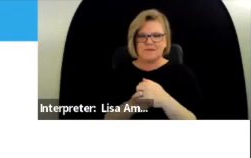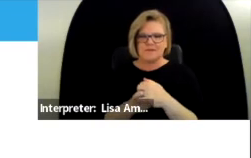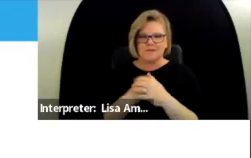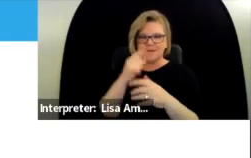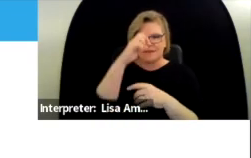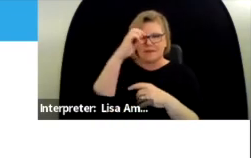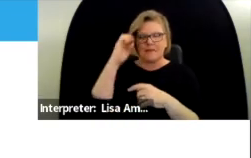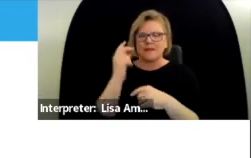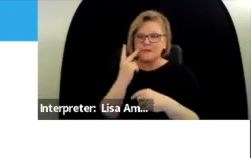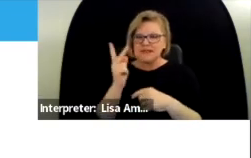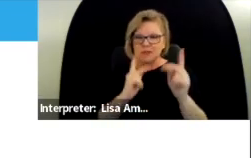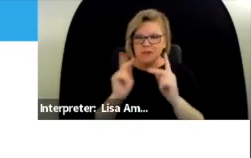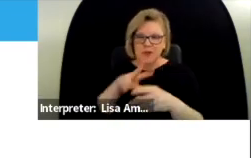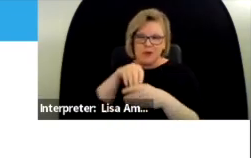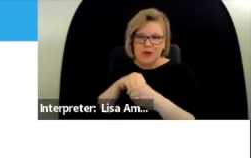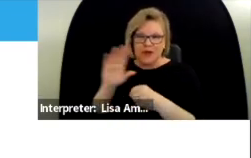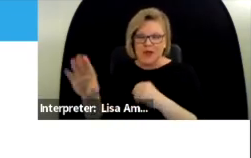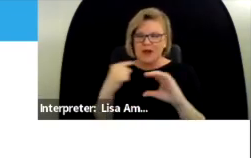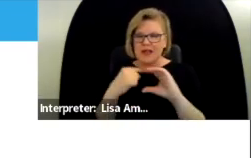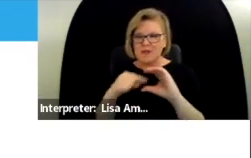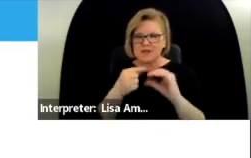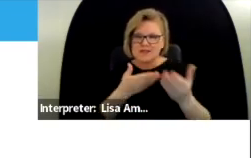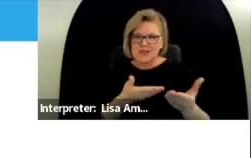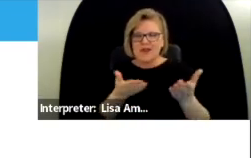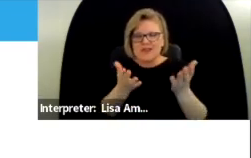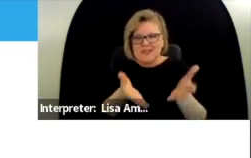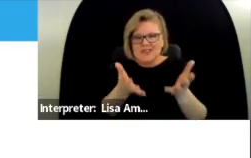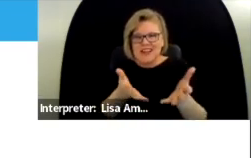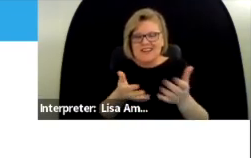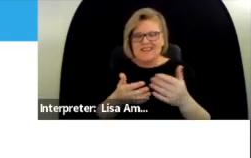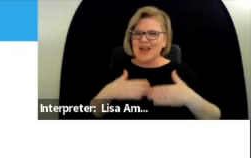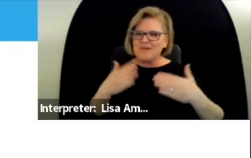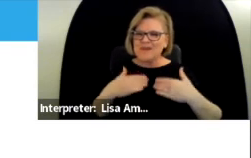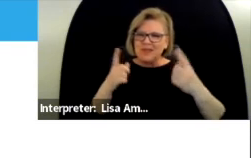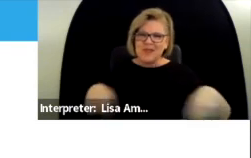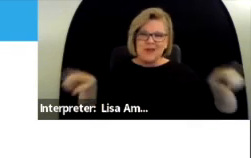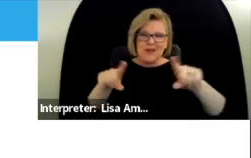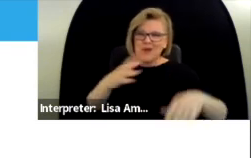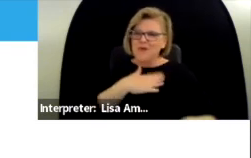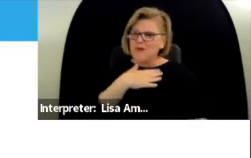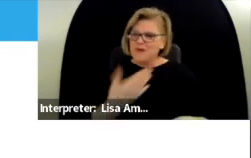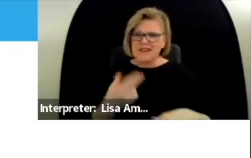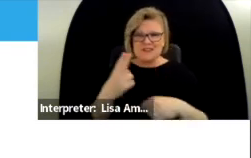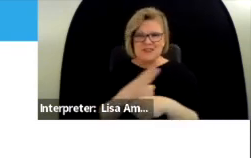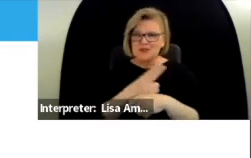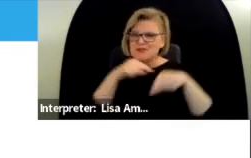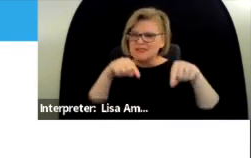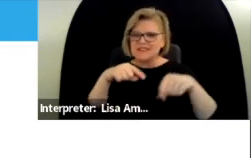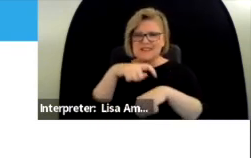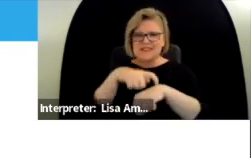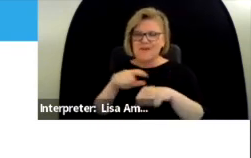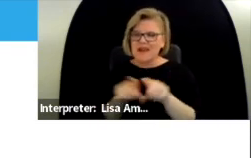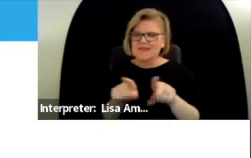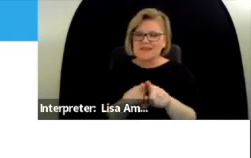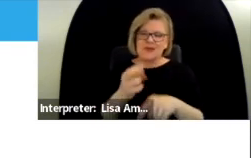I'm seeing folks including their emails in the chat, and I'm so glad that you all are so willing to use this as a resource. We hope to